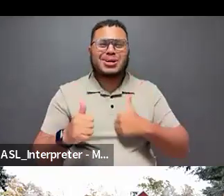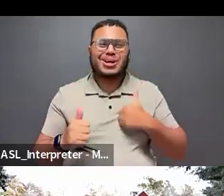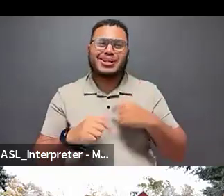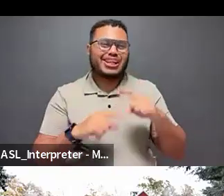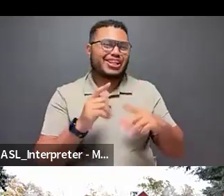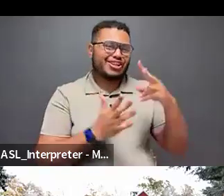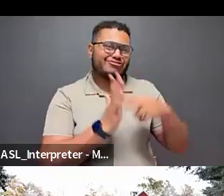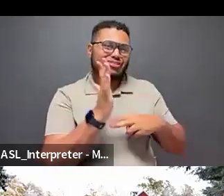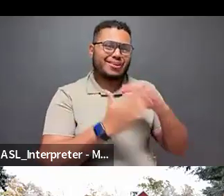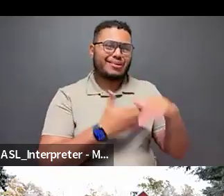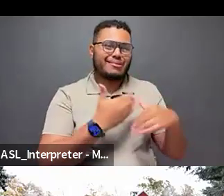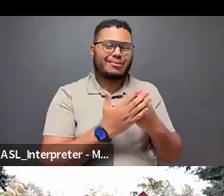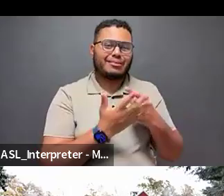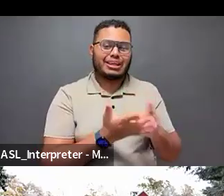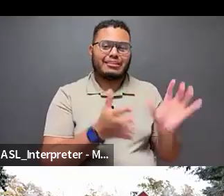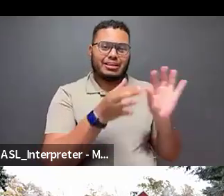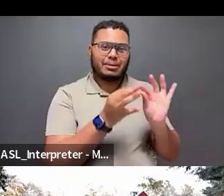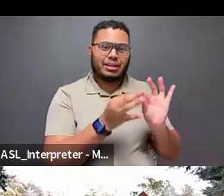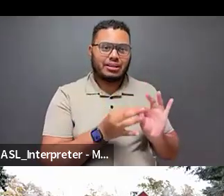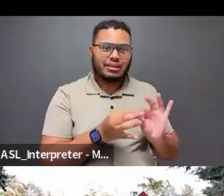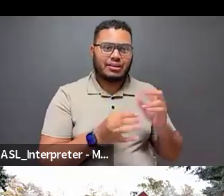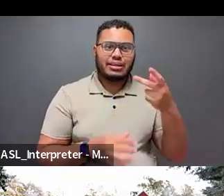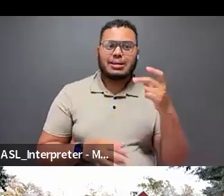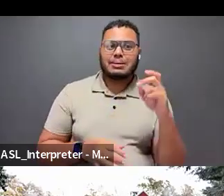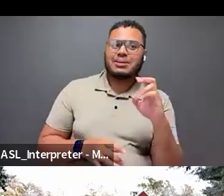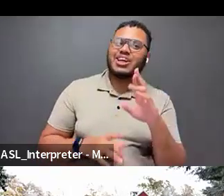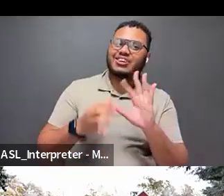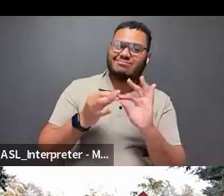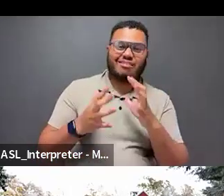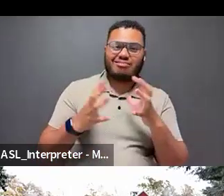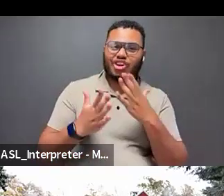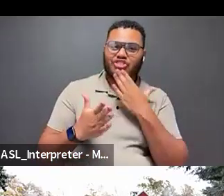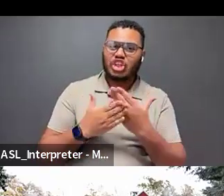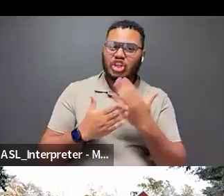read all of these messages. Oh, it's a lot of good ideas.